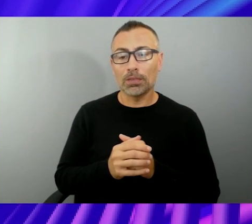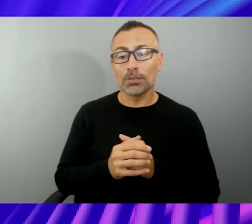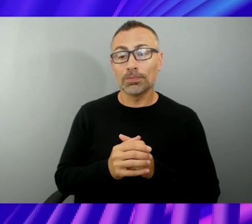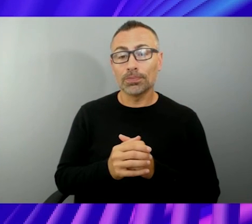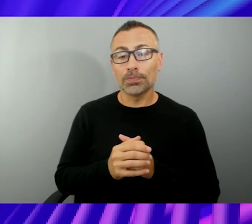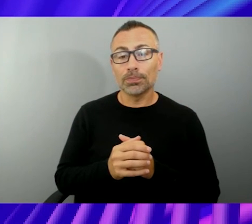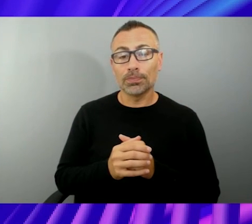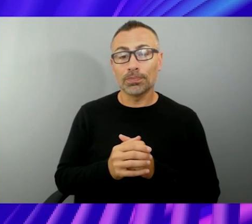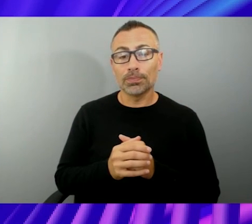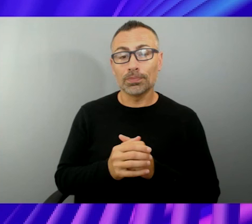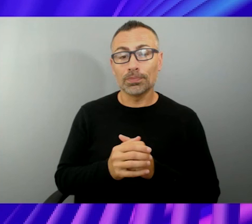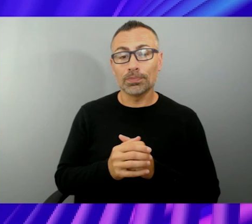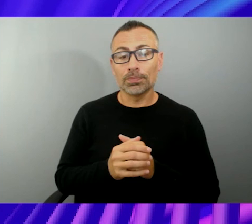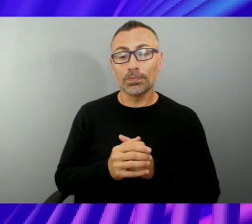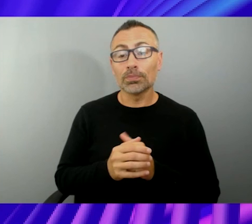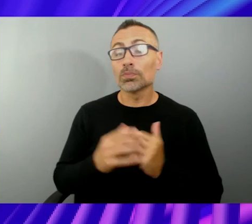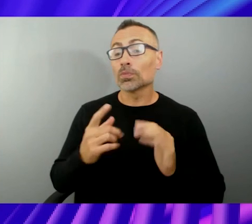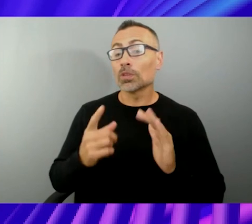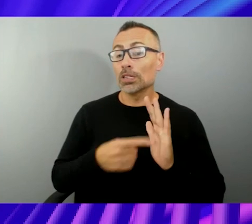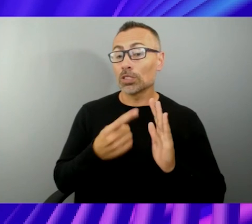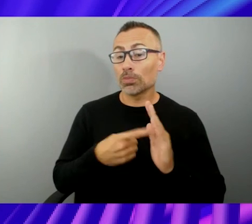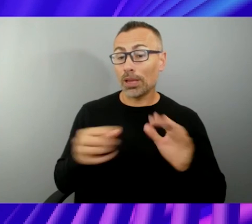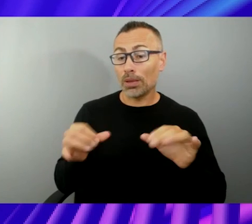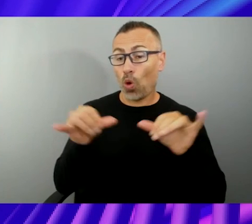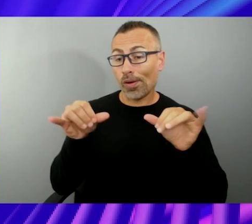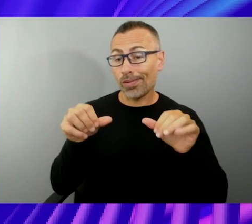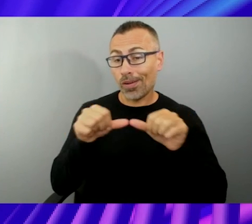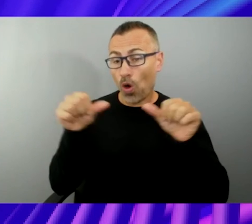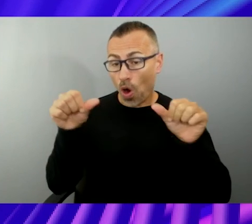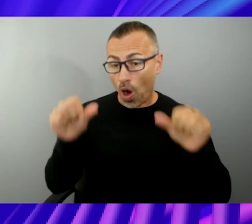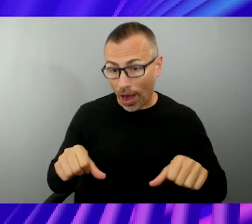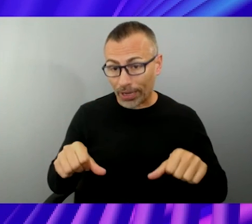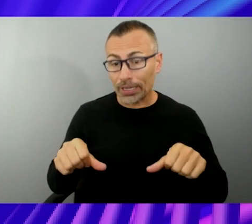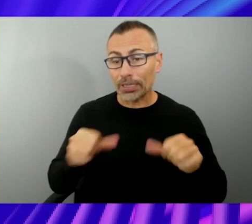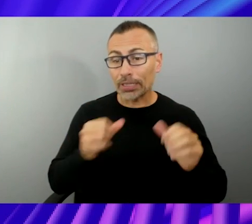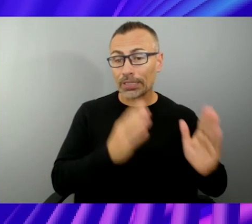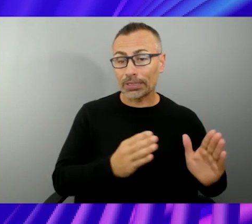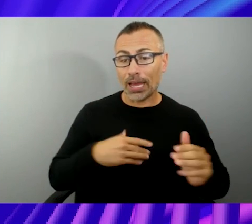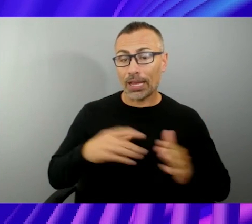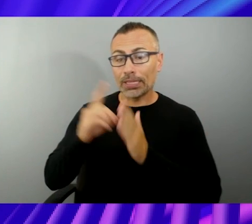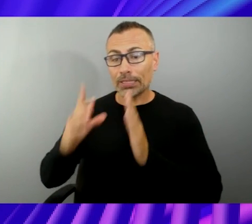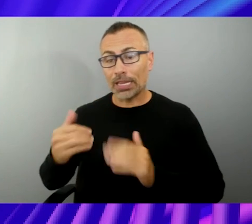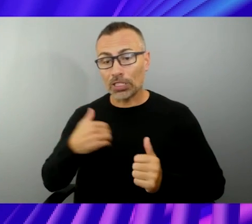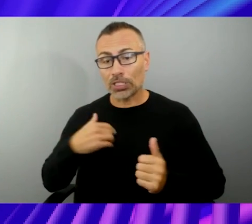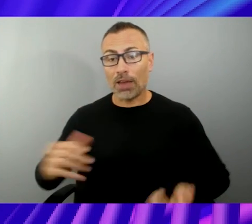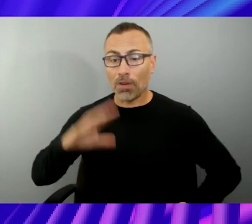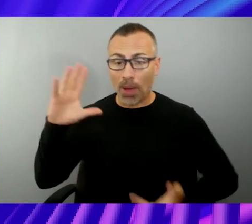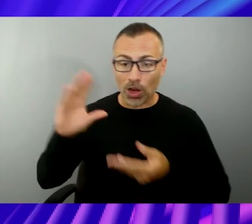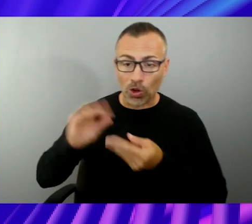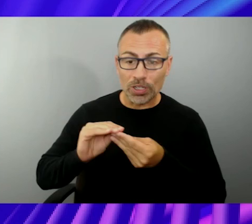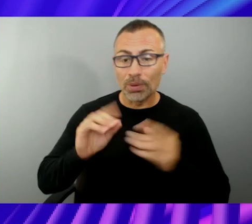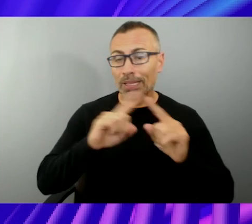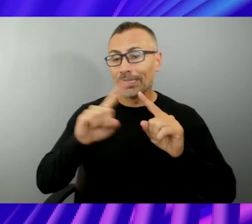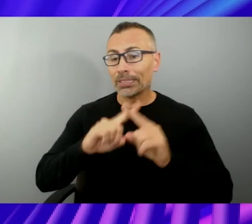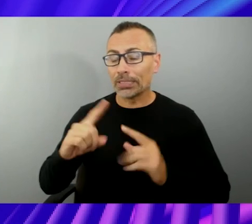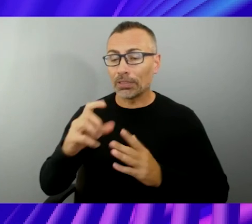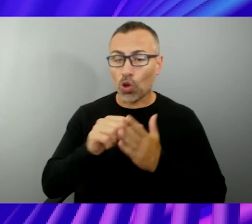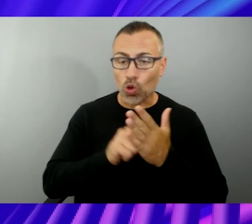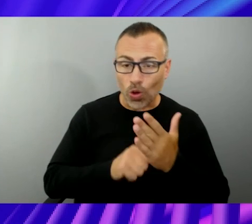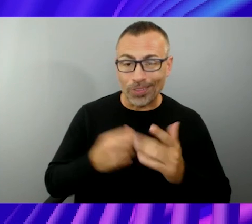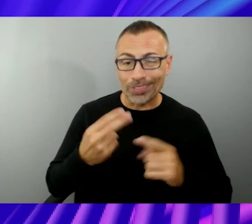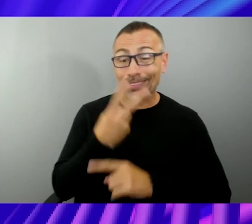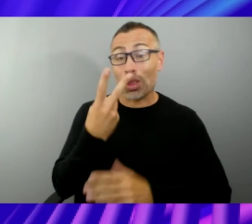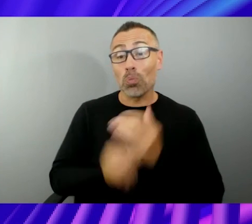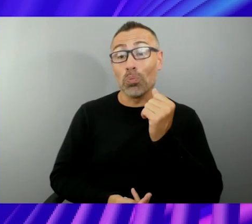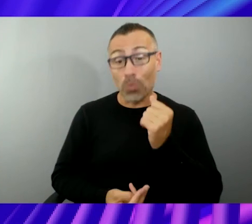where architects and designers can actually create an amalgamation of both, maybe just get the best of both worlds and try to get a hybrid architecture